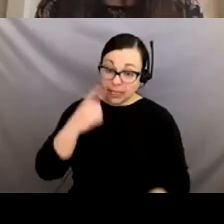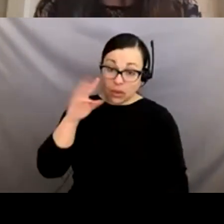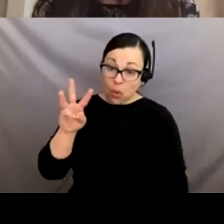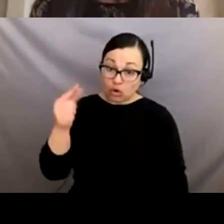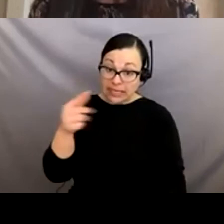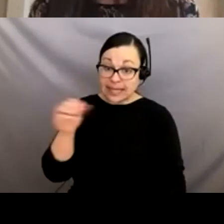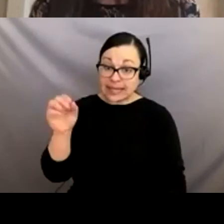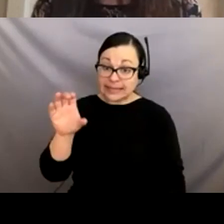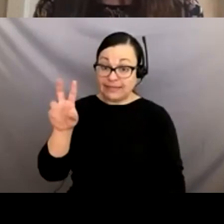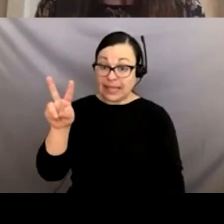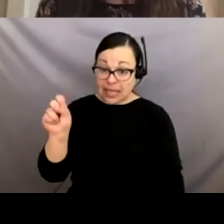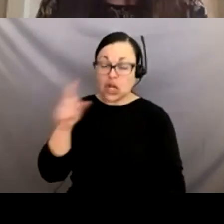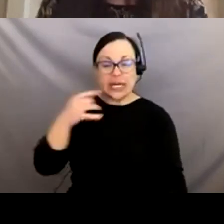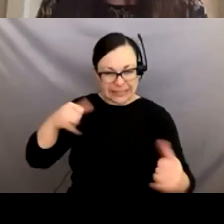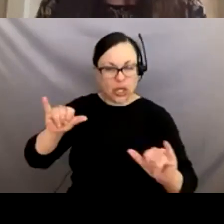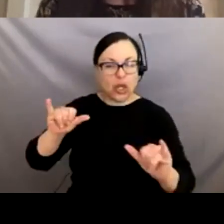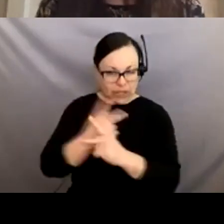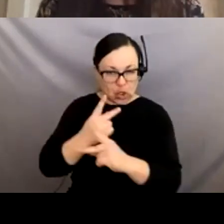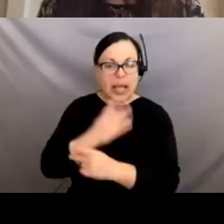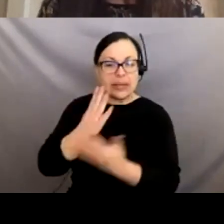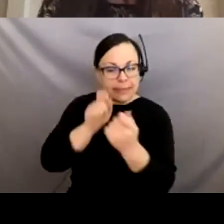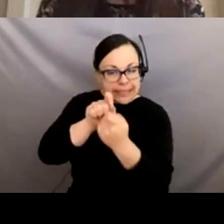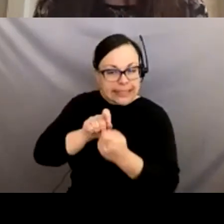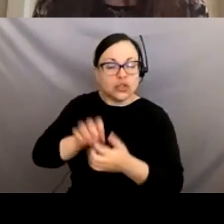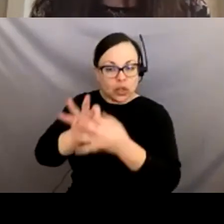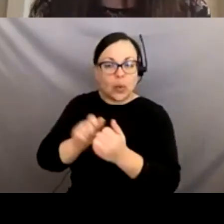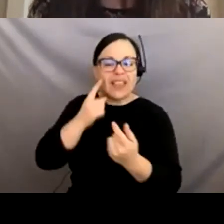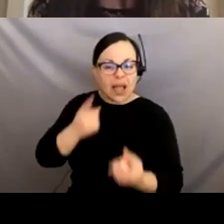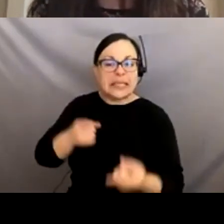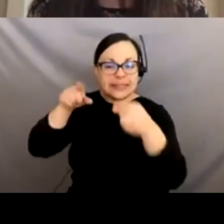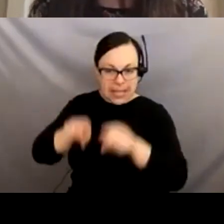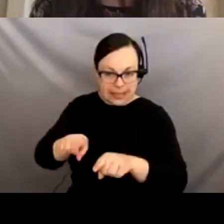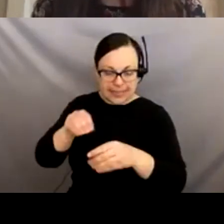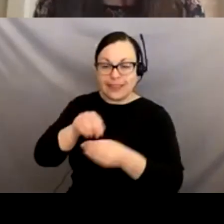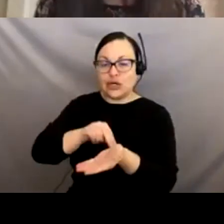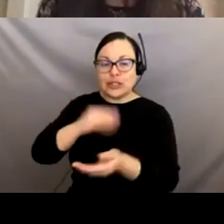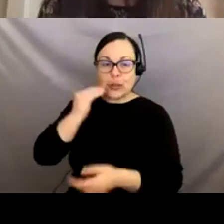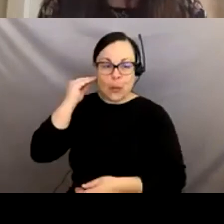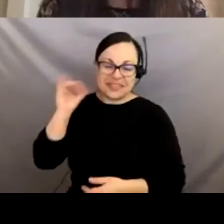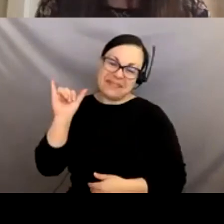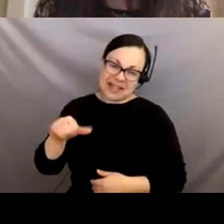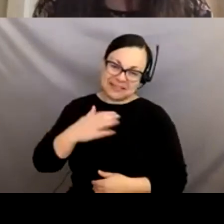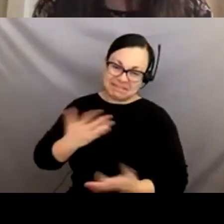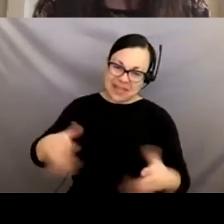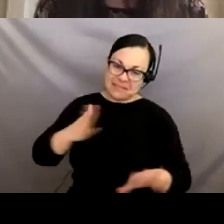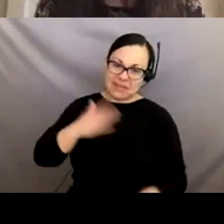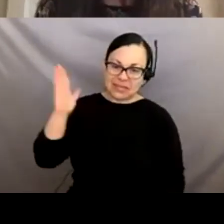details in consent in nursing homes. And that's the end of my presentation. Thank you so much.